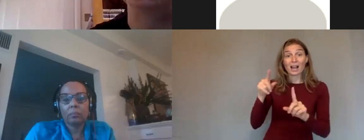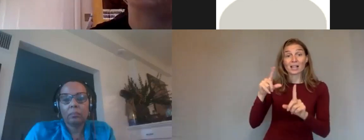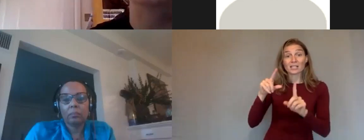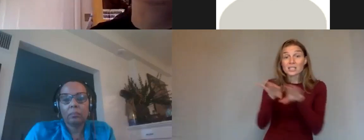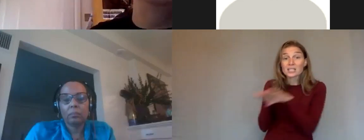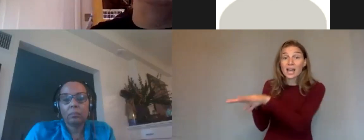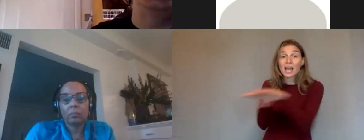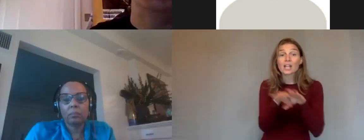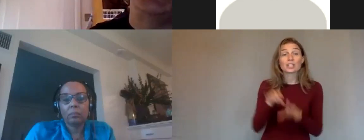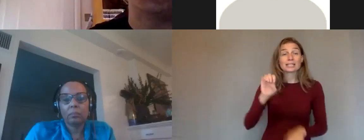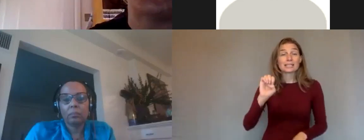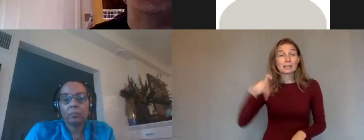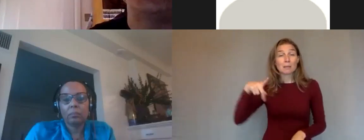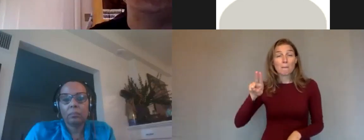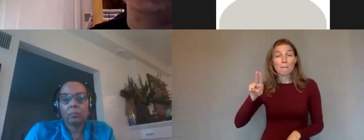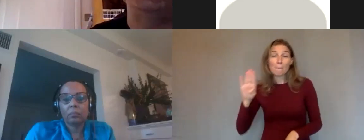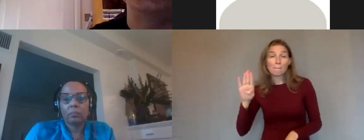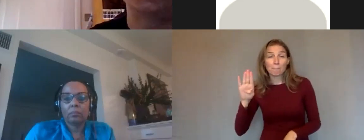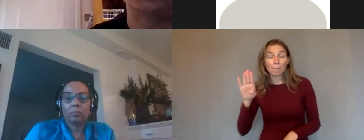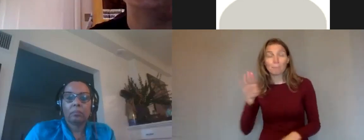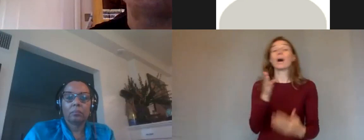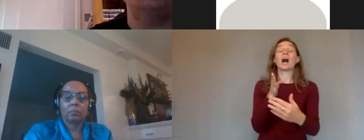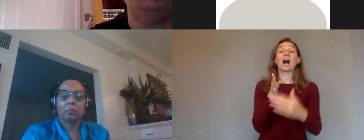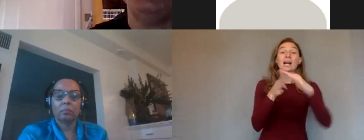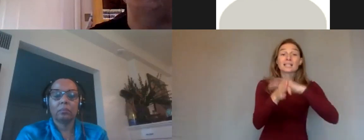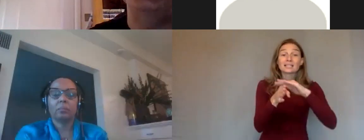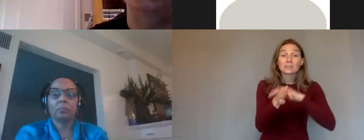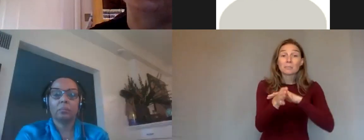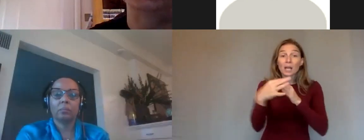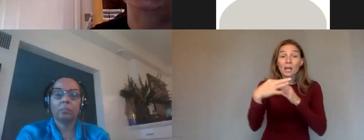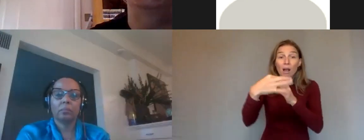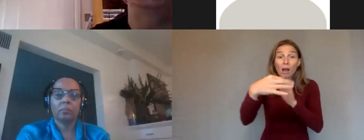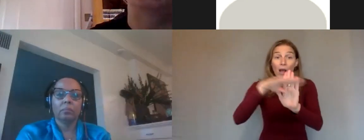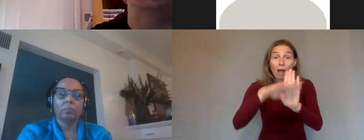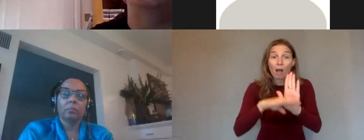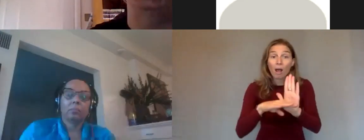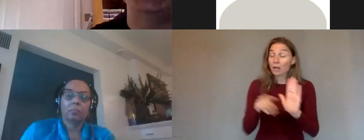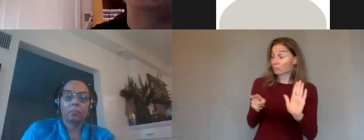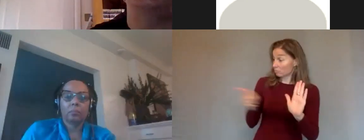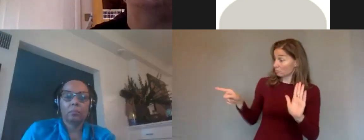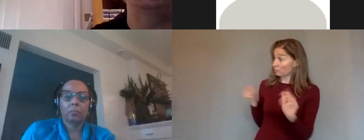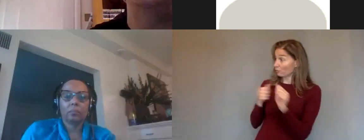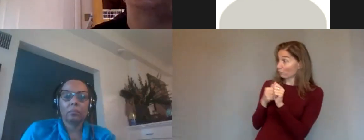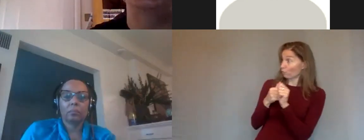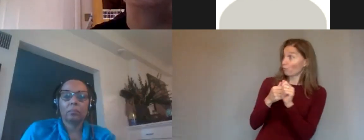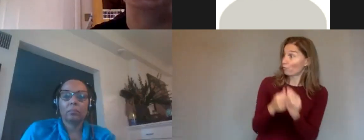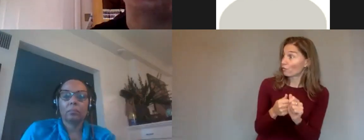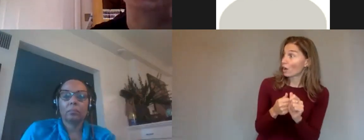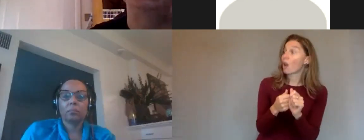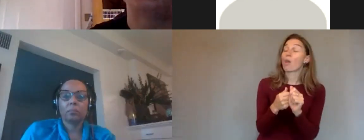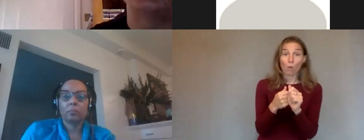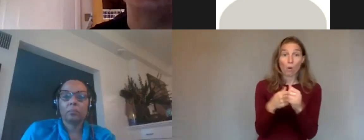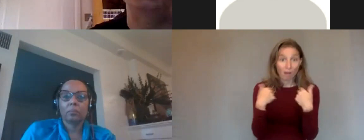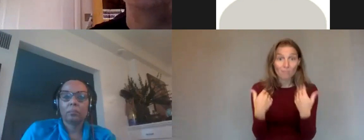those things. Accessibility guidance, if people follow it, around the way apps are developed. So whether